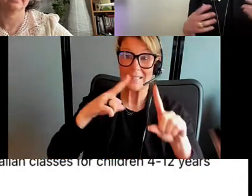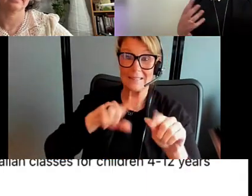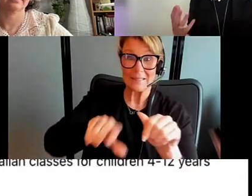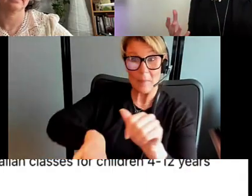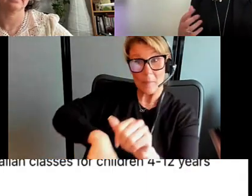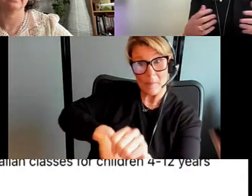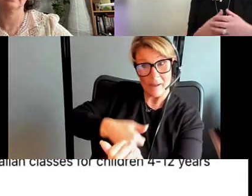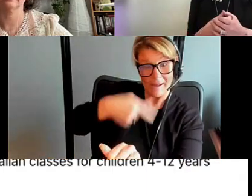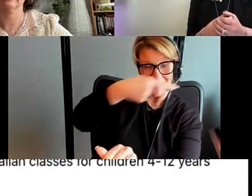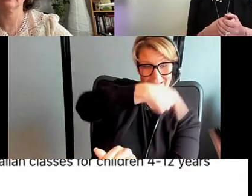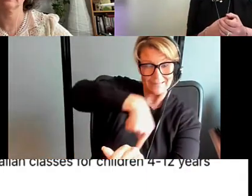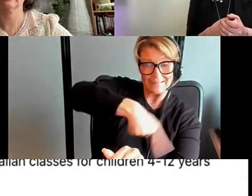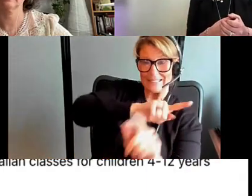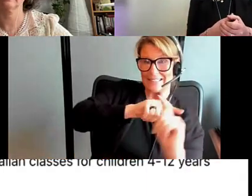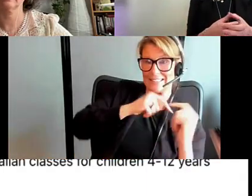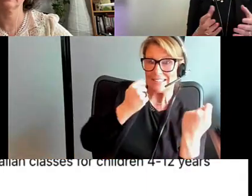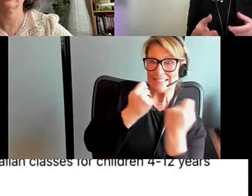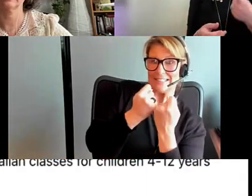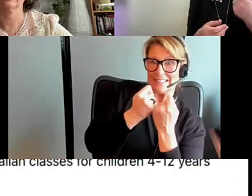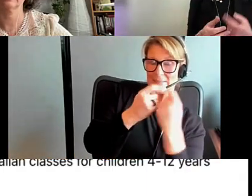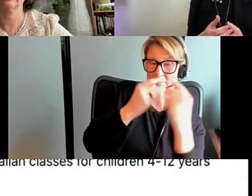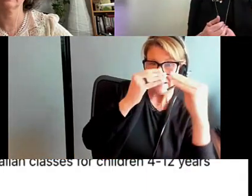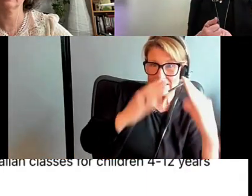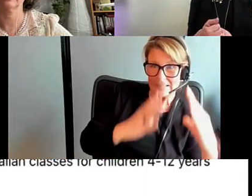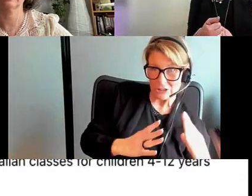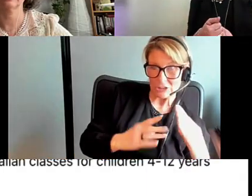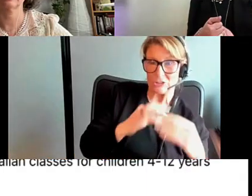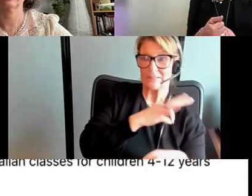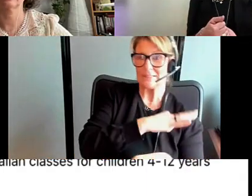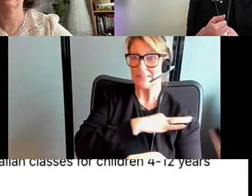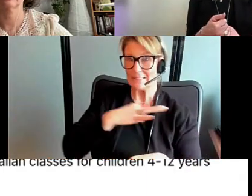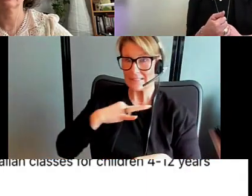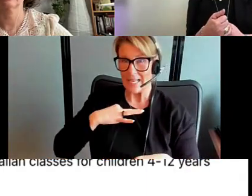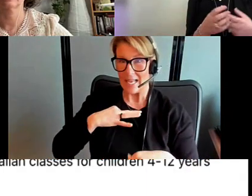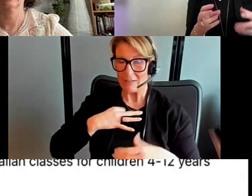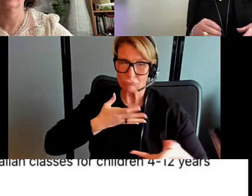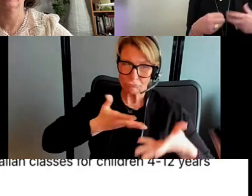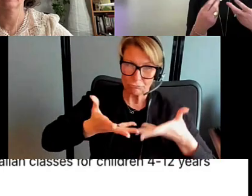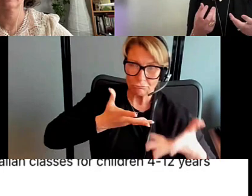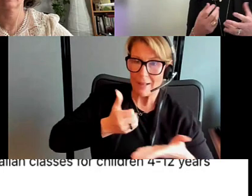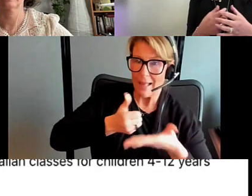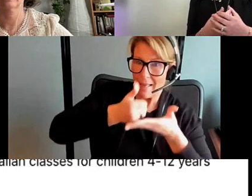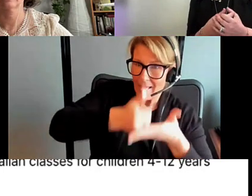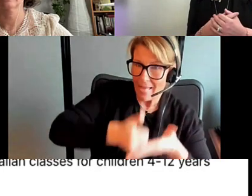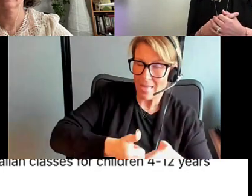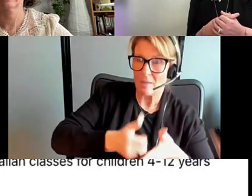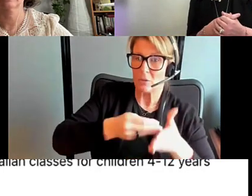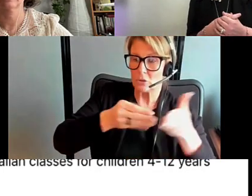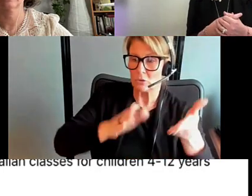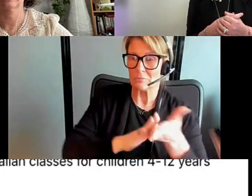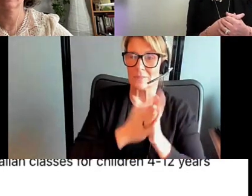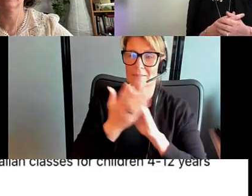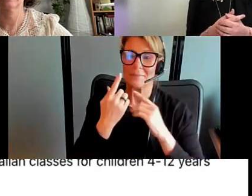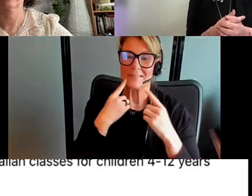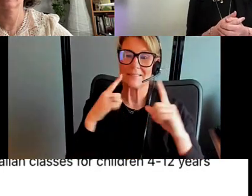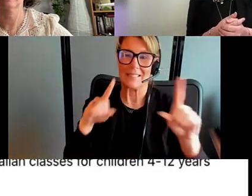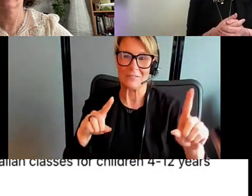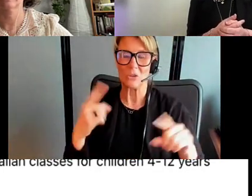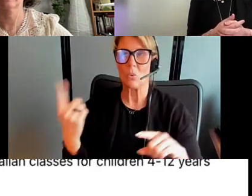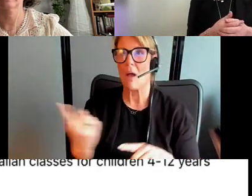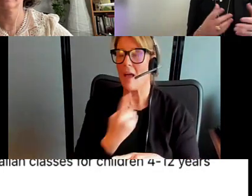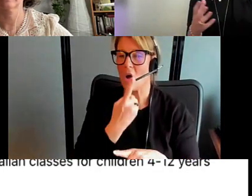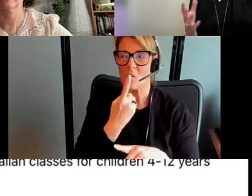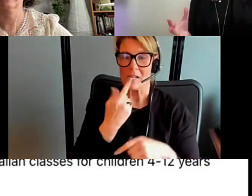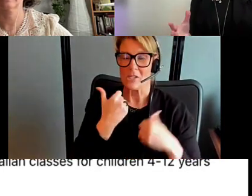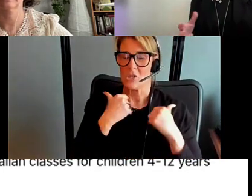educational assistant. It's a team of people that come together to make that one student successful. So I try to always do a shout out to the